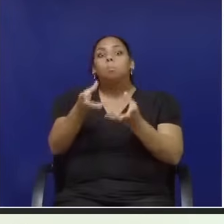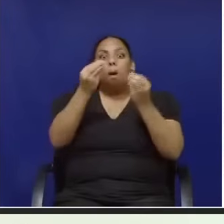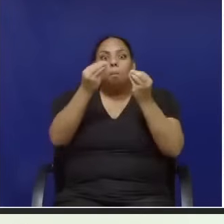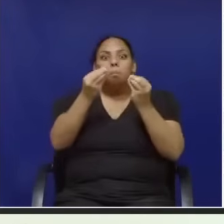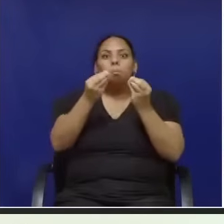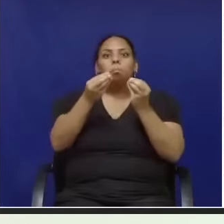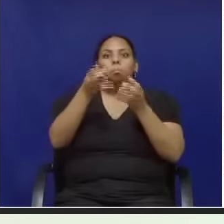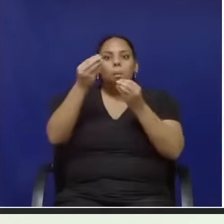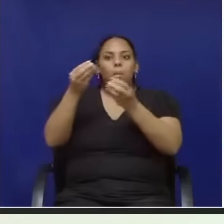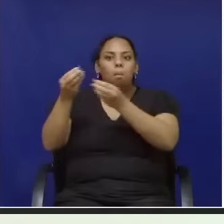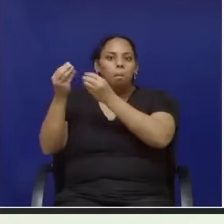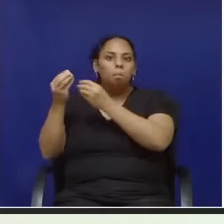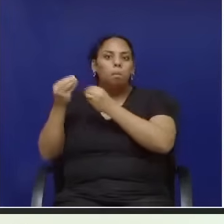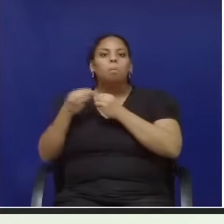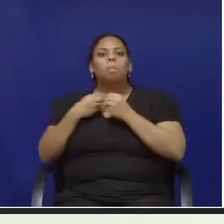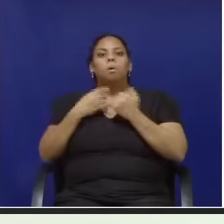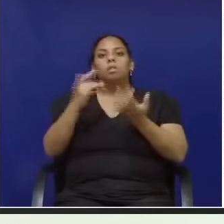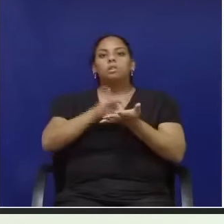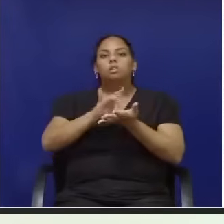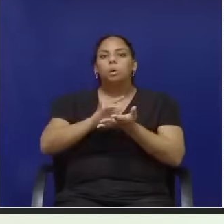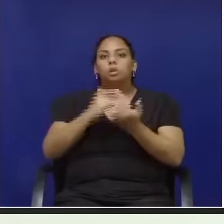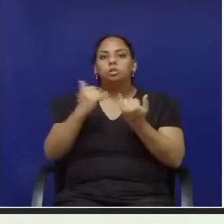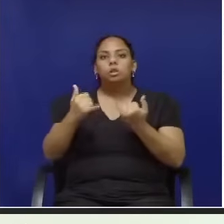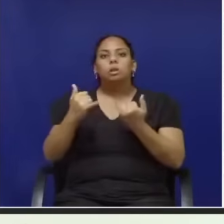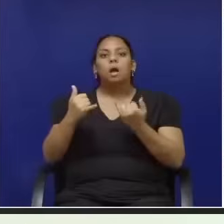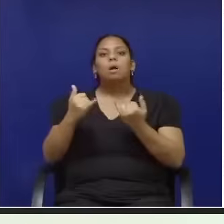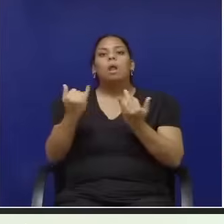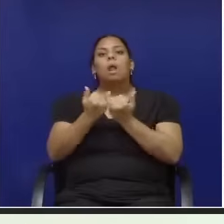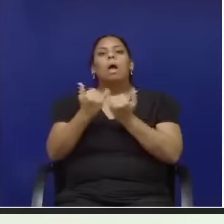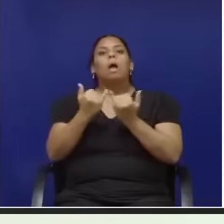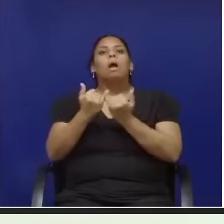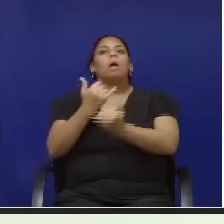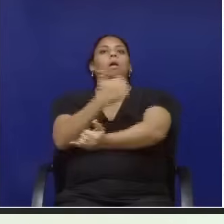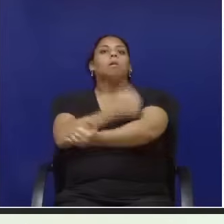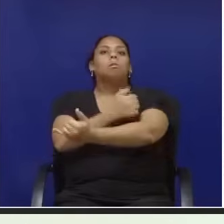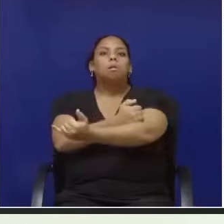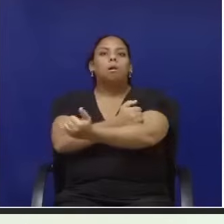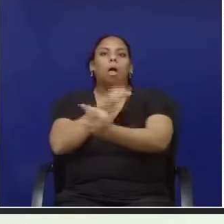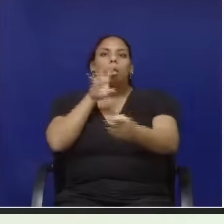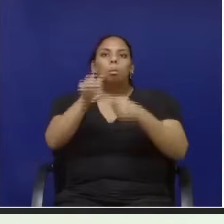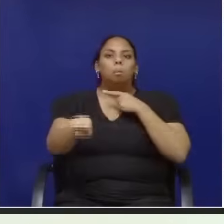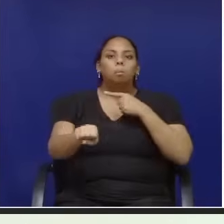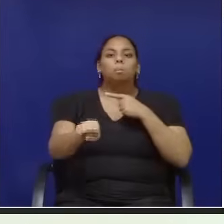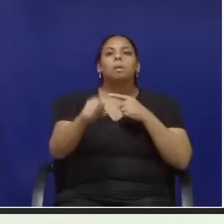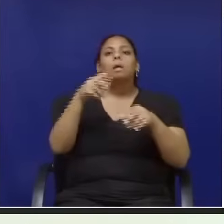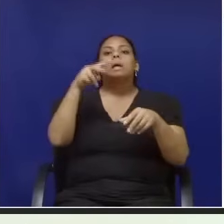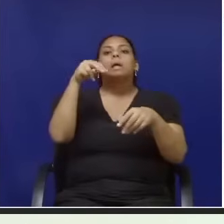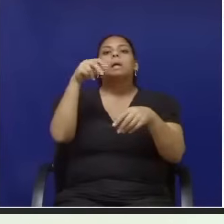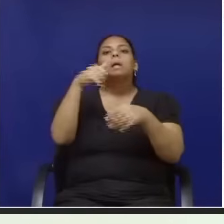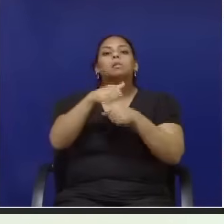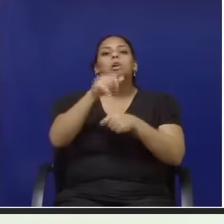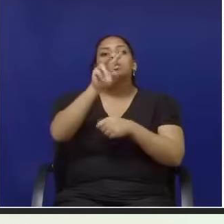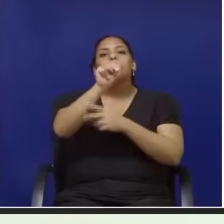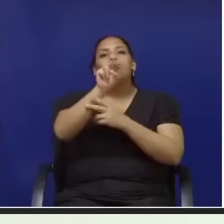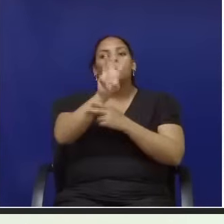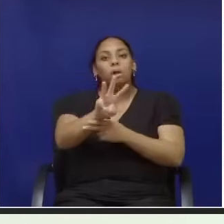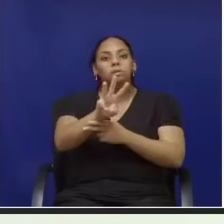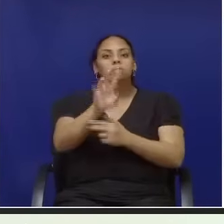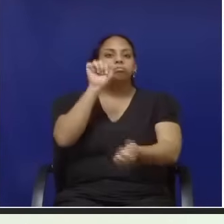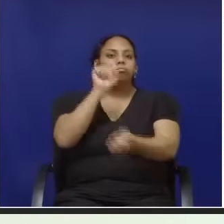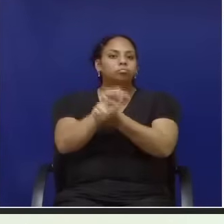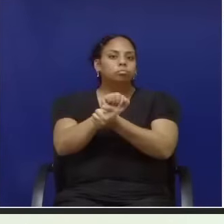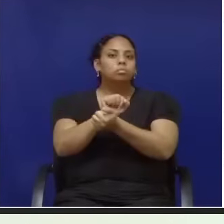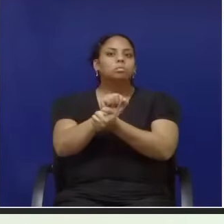under the current situation, like the drug bust in Northwest, and arrests that are